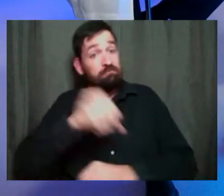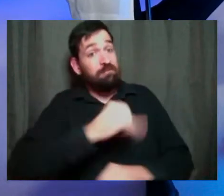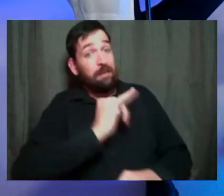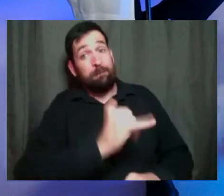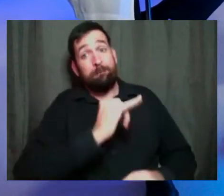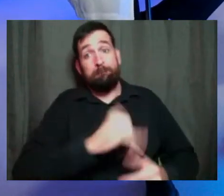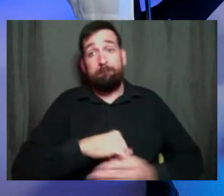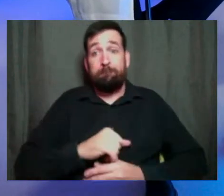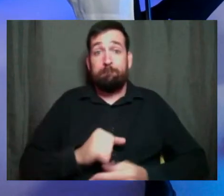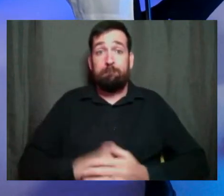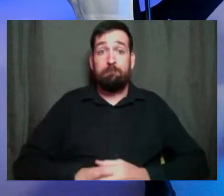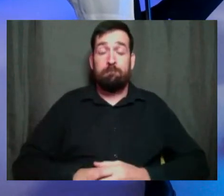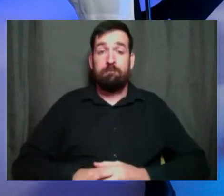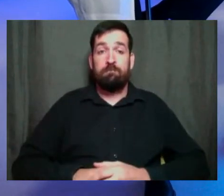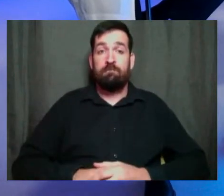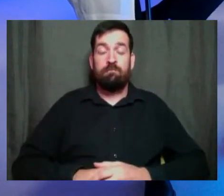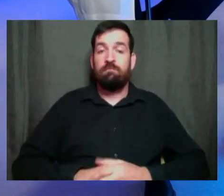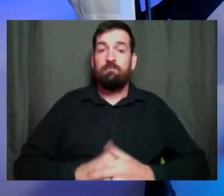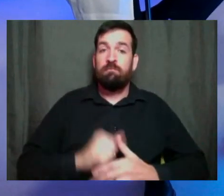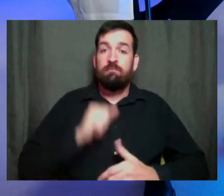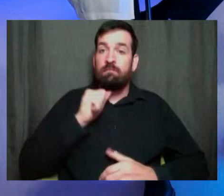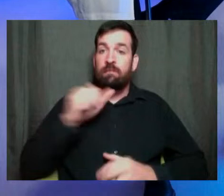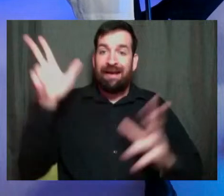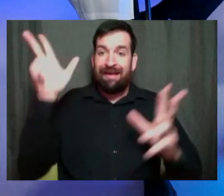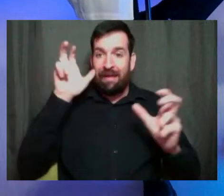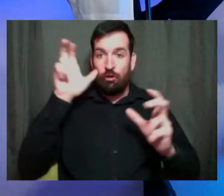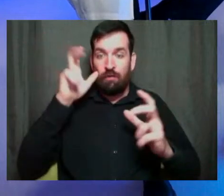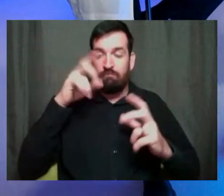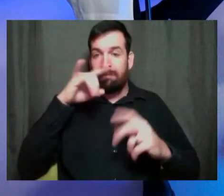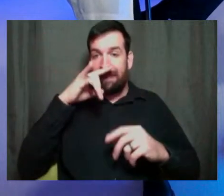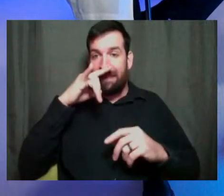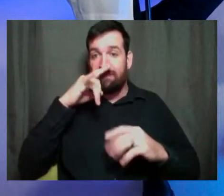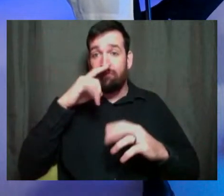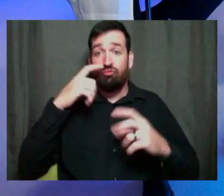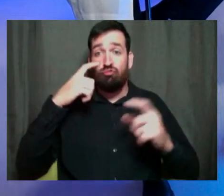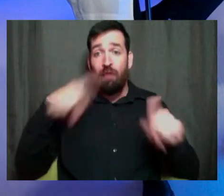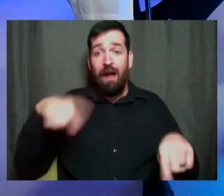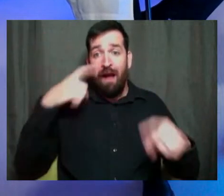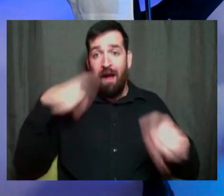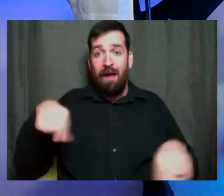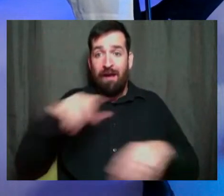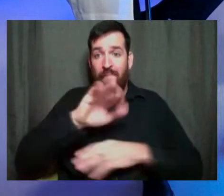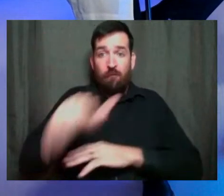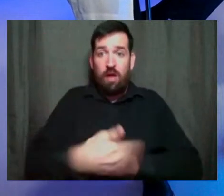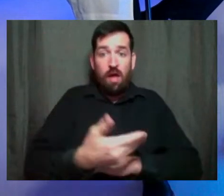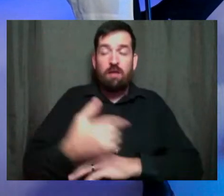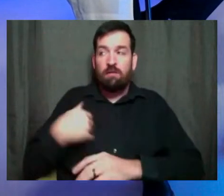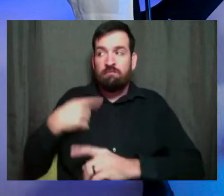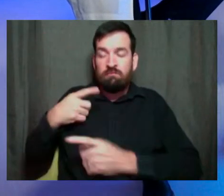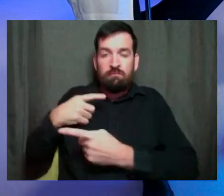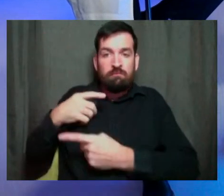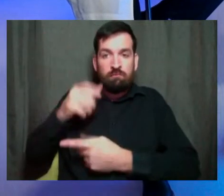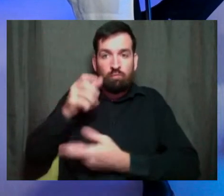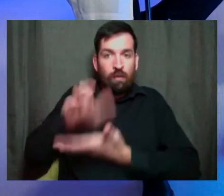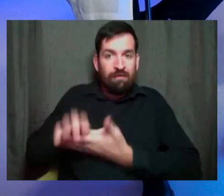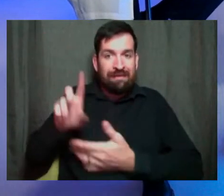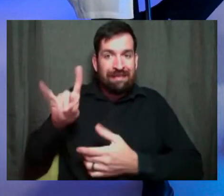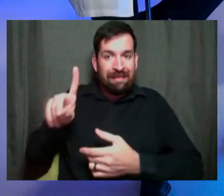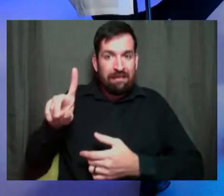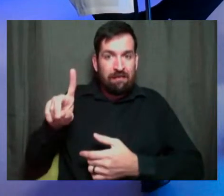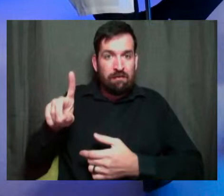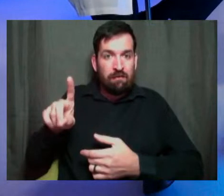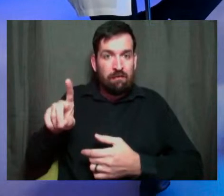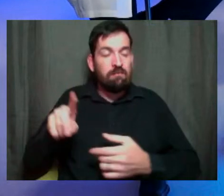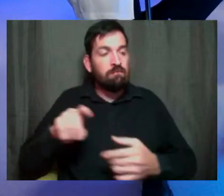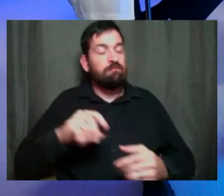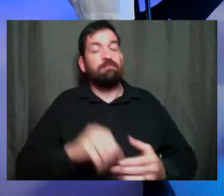accuse me of not hearing the kids Yes. cry at night. And some And people. she always did. Really, I should have just said, honey, arousal index. That's Exactly.